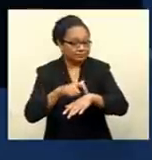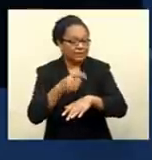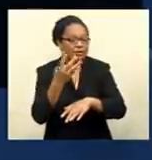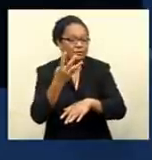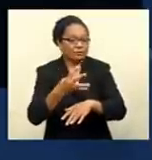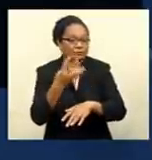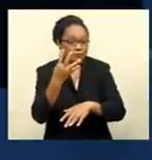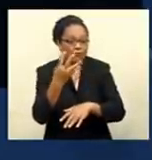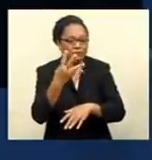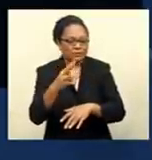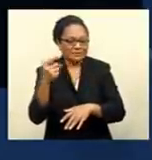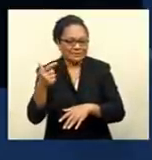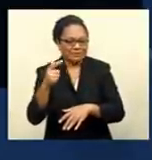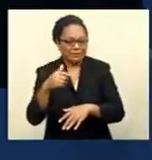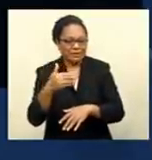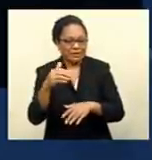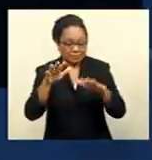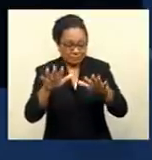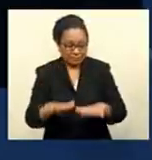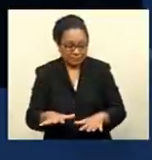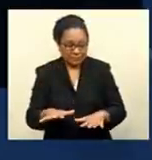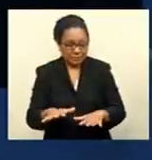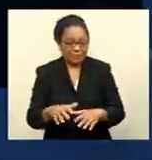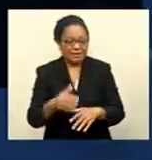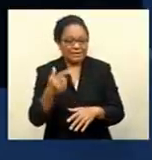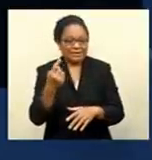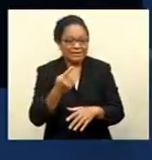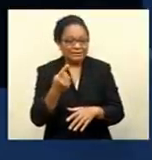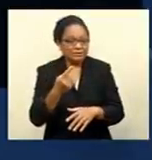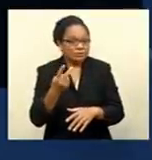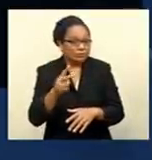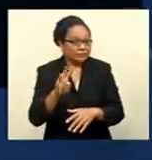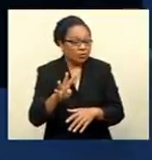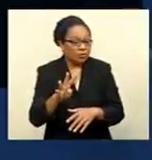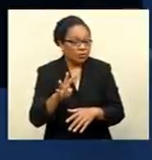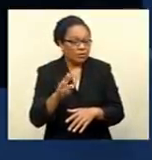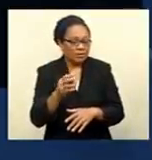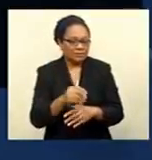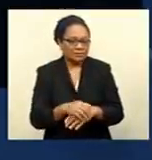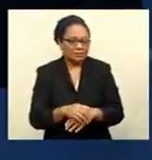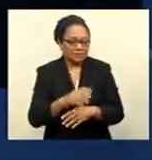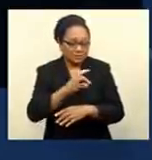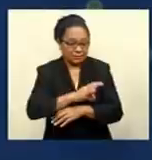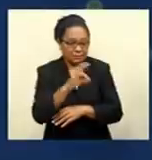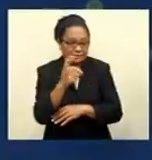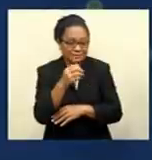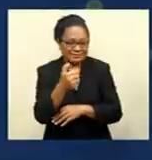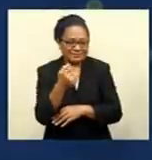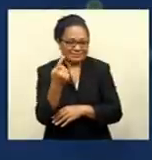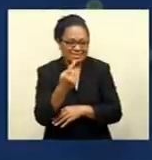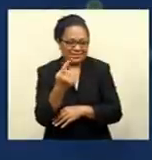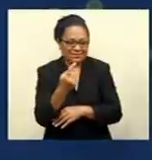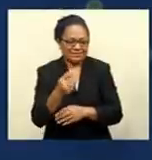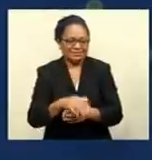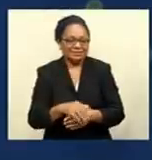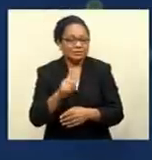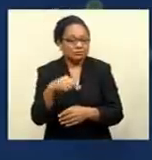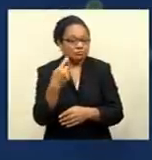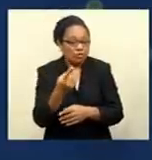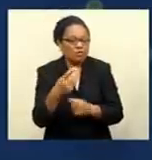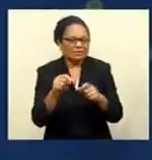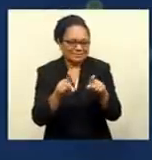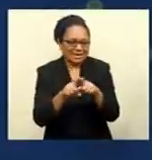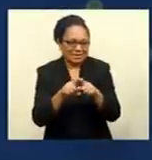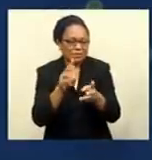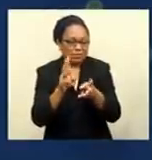4:47 tomorrow morning, with low tide at 11:24 a.m. Sunrise is at 6:11. For tomorrow, similar